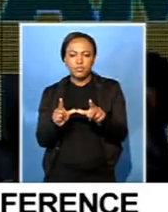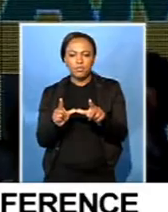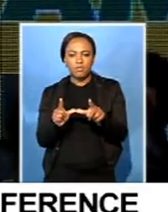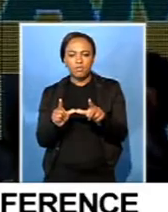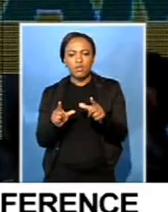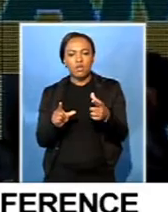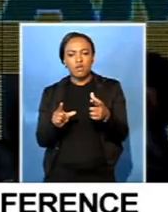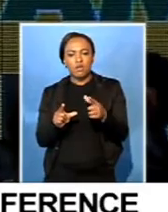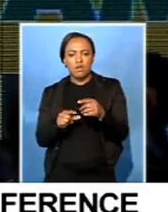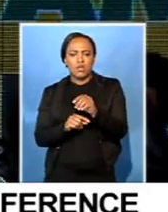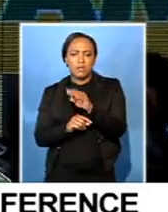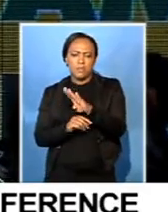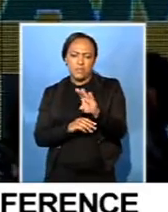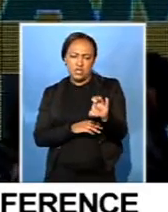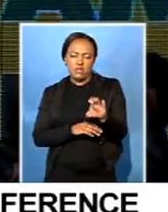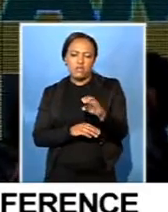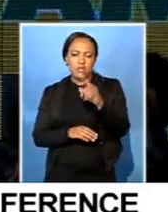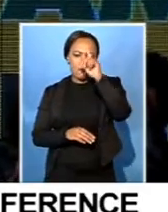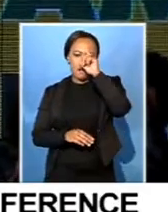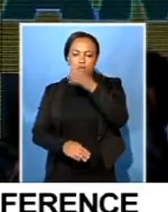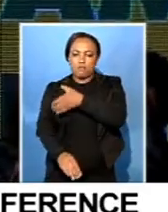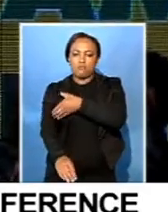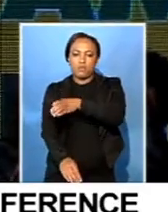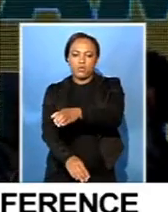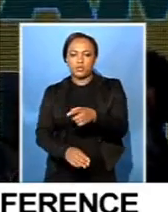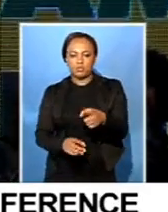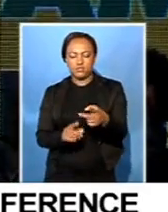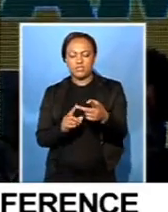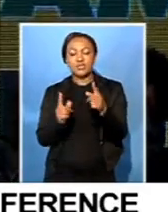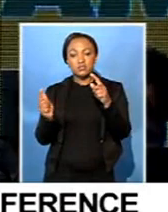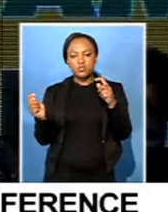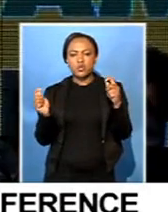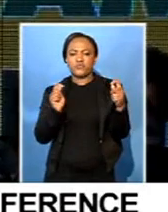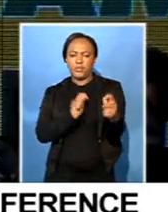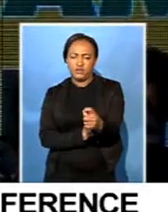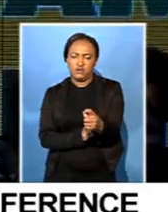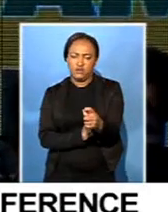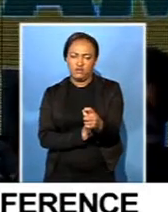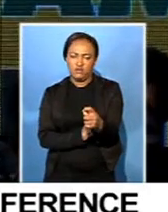broad-based black economic empowerment, and transformation